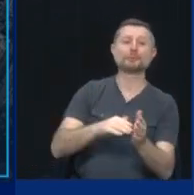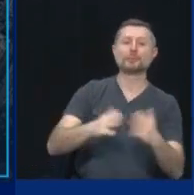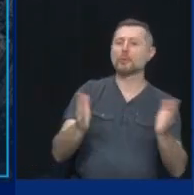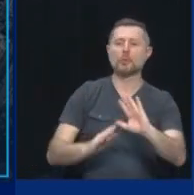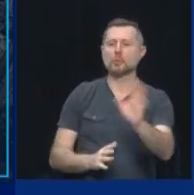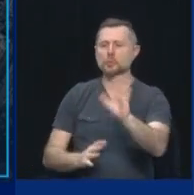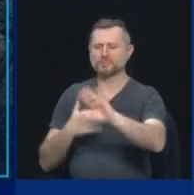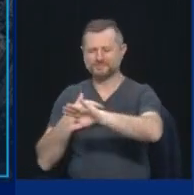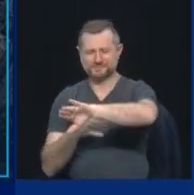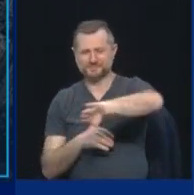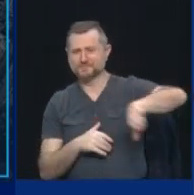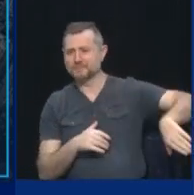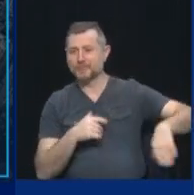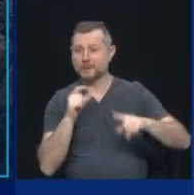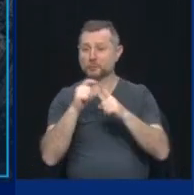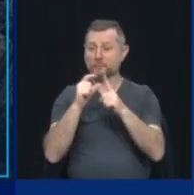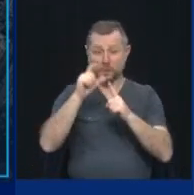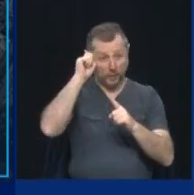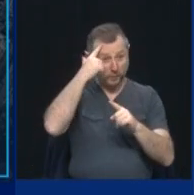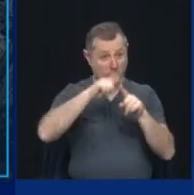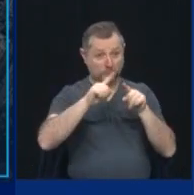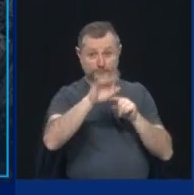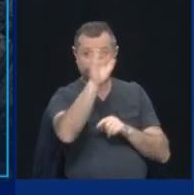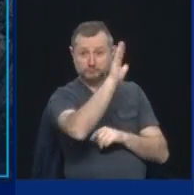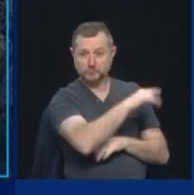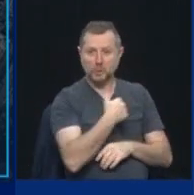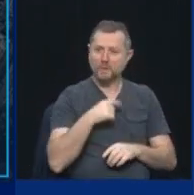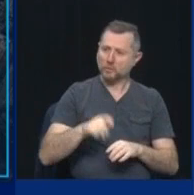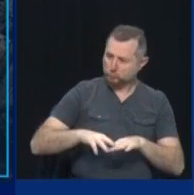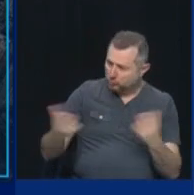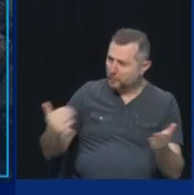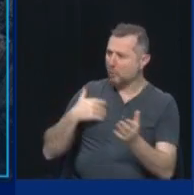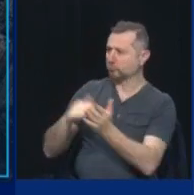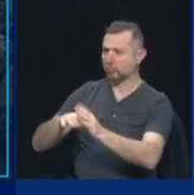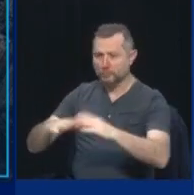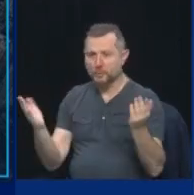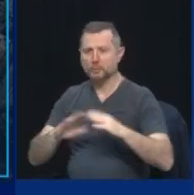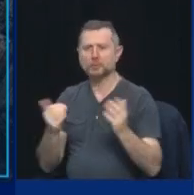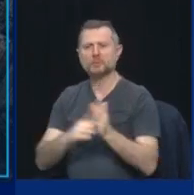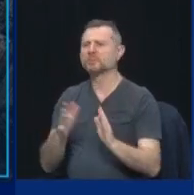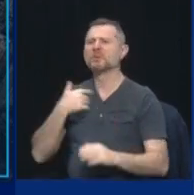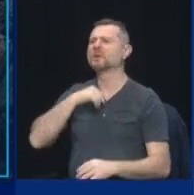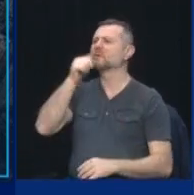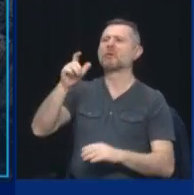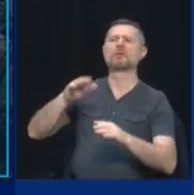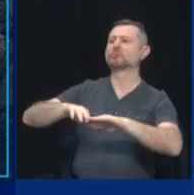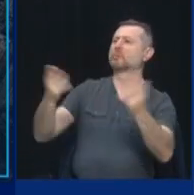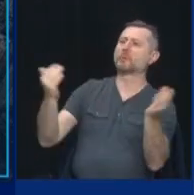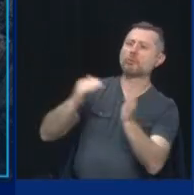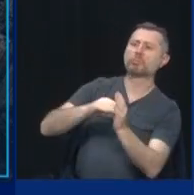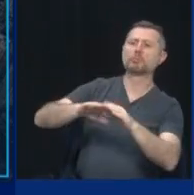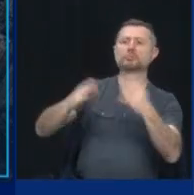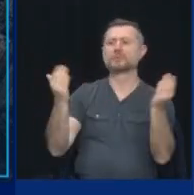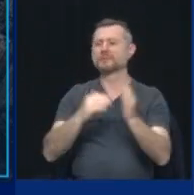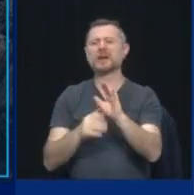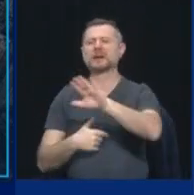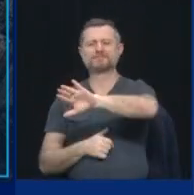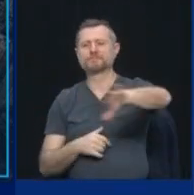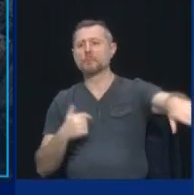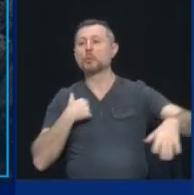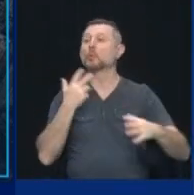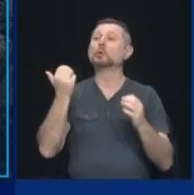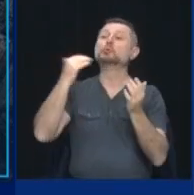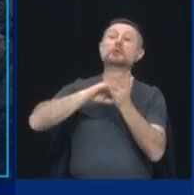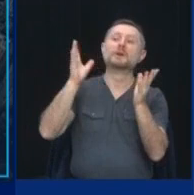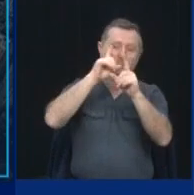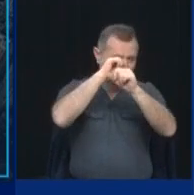we're reopening, reopening. I say, I'm not reopening my state. I'm reimagining my state. Reopening